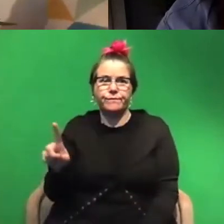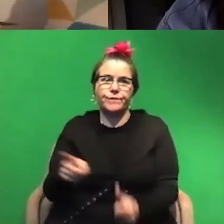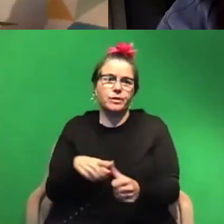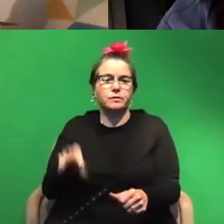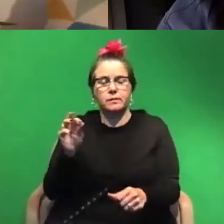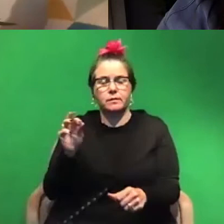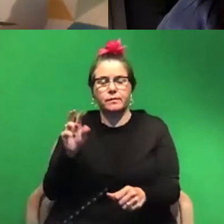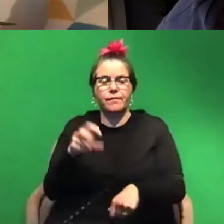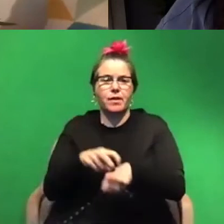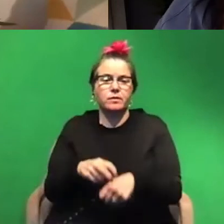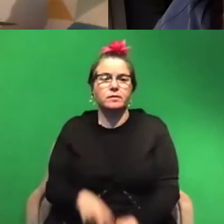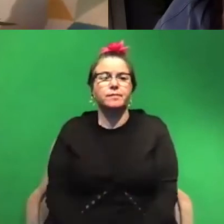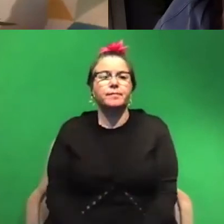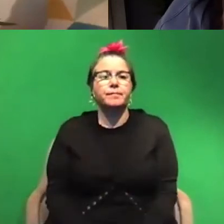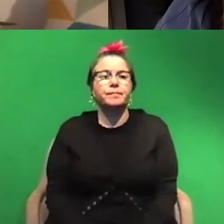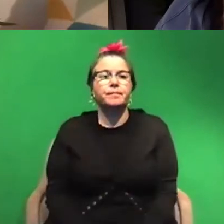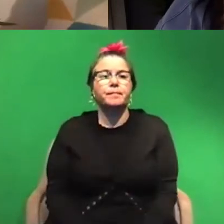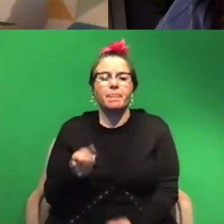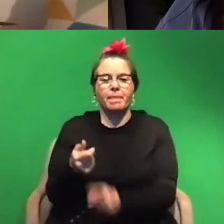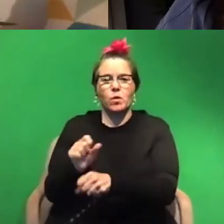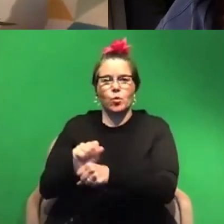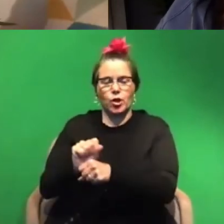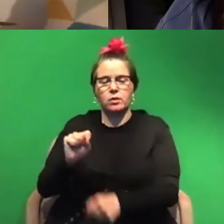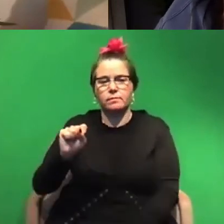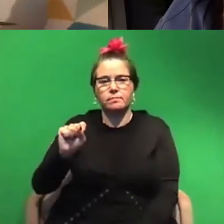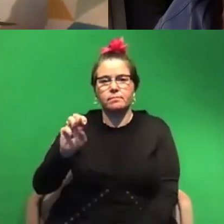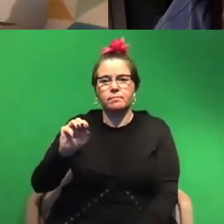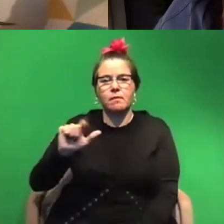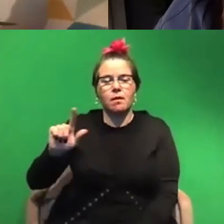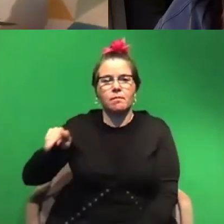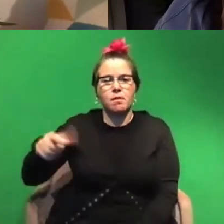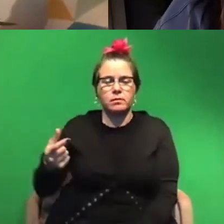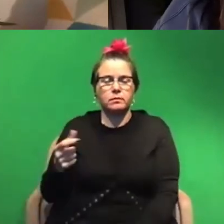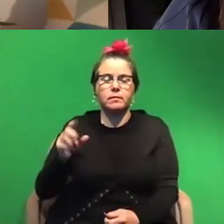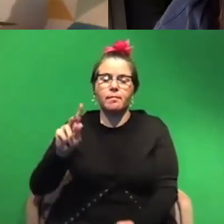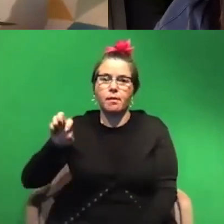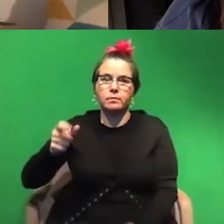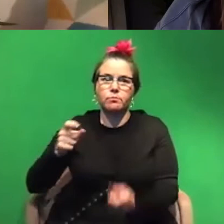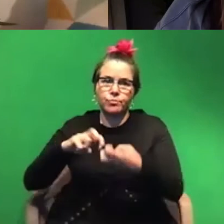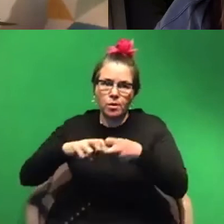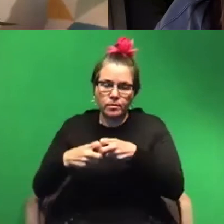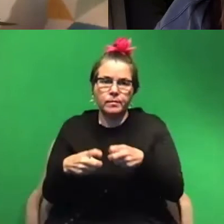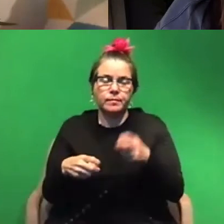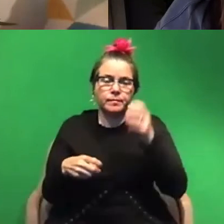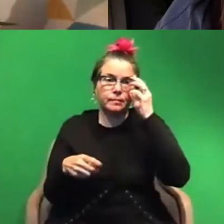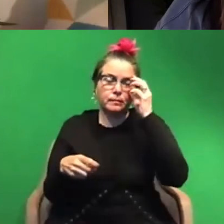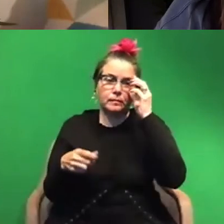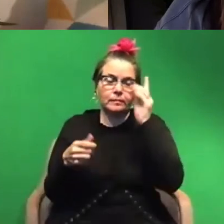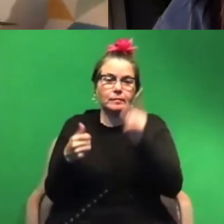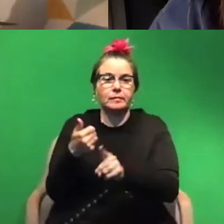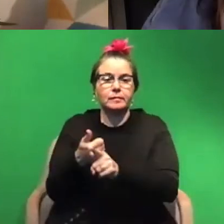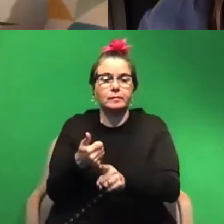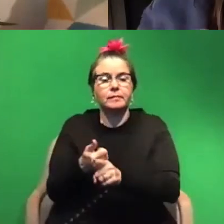by Edward Jenner when he was working on the smallpox problem. And he was